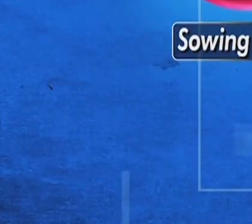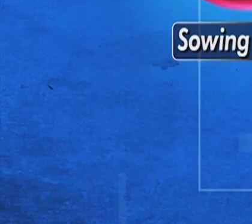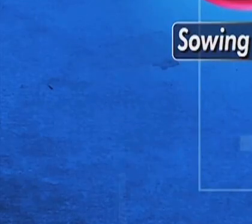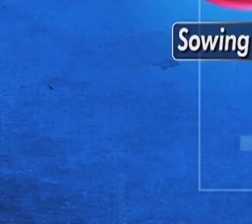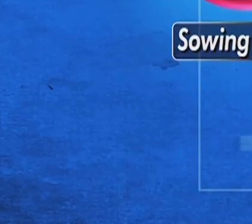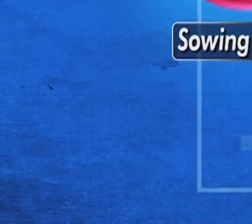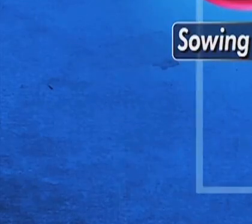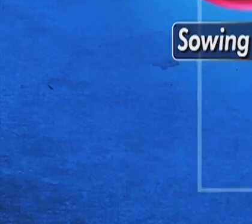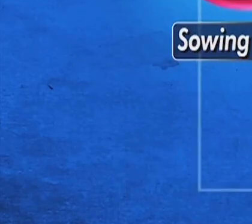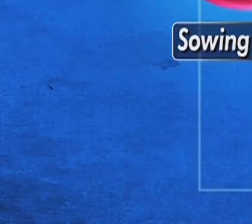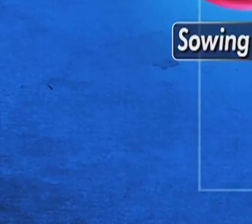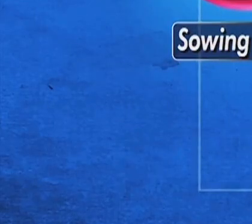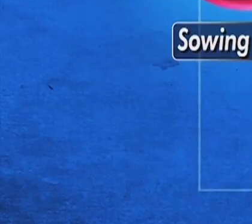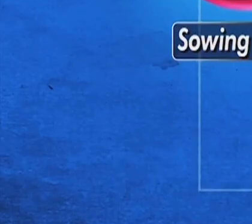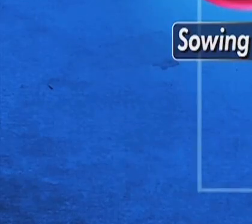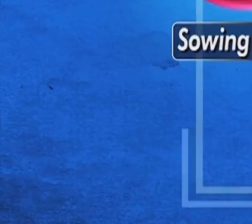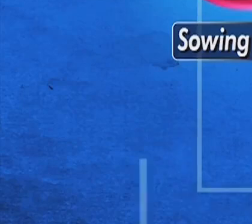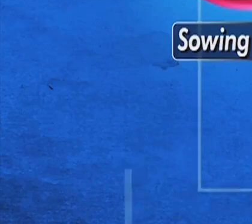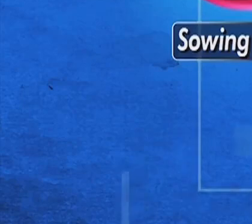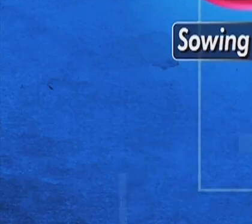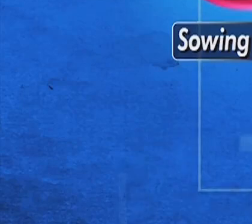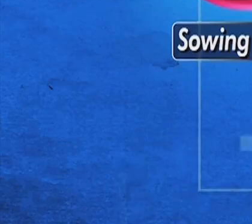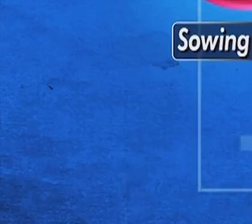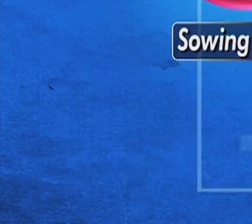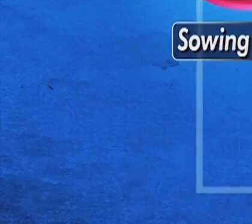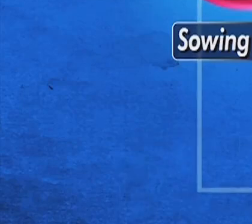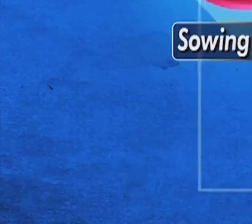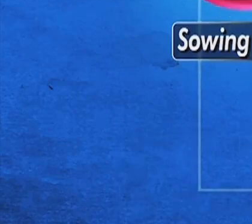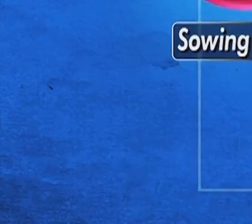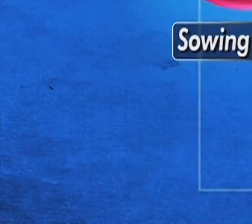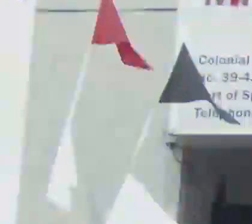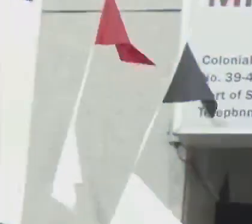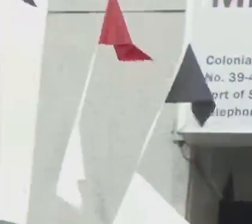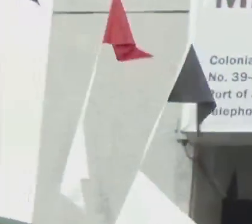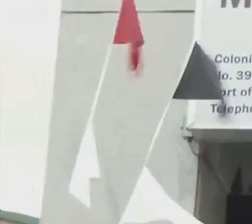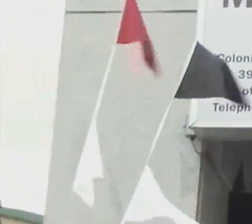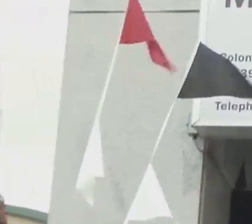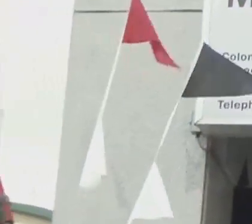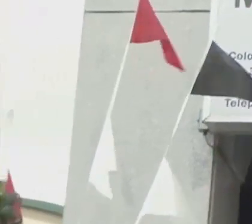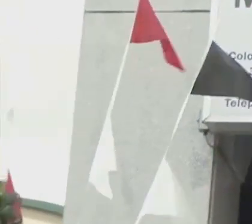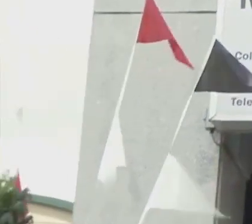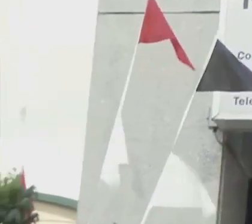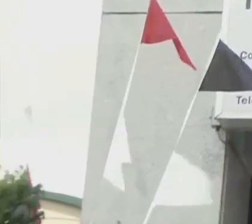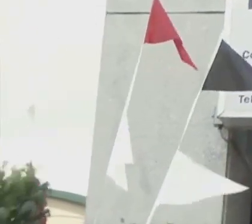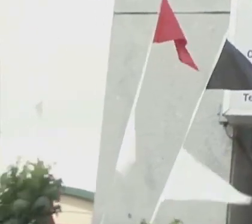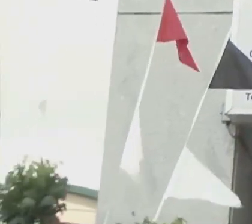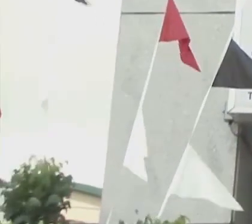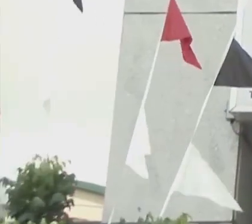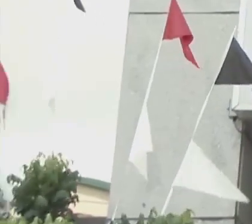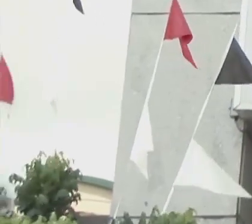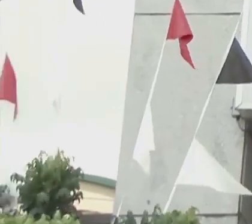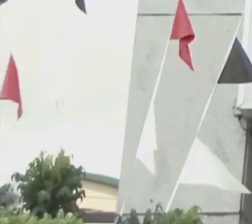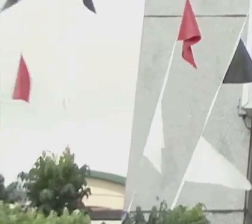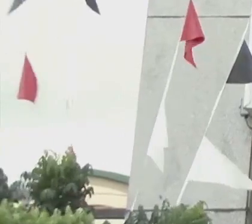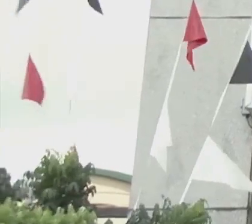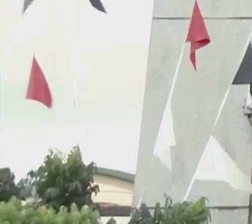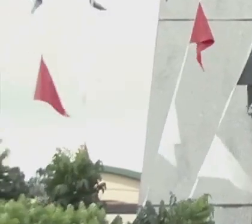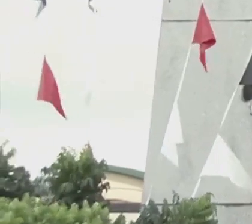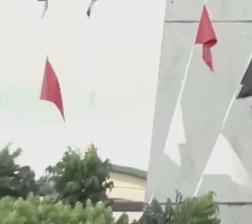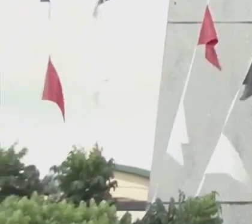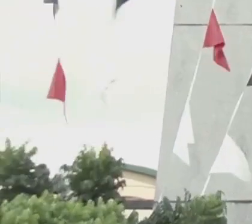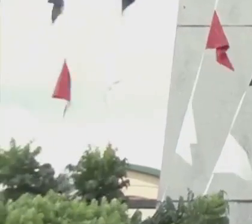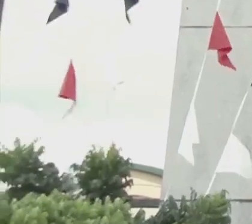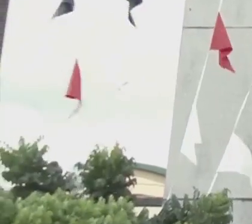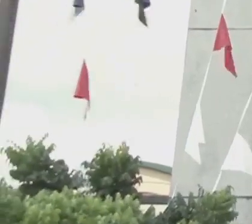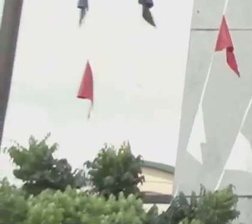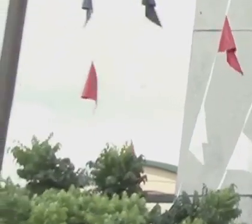Sowing empowerment through entrepreneurial development, SEED. SEED is one of the many grants the Ministry